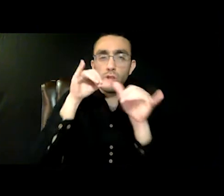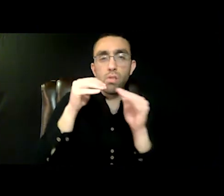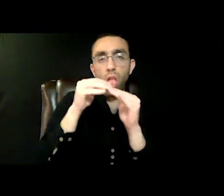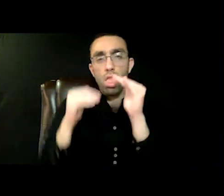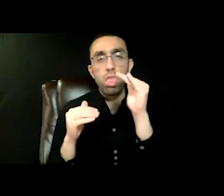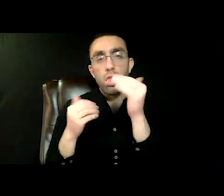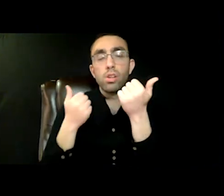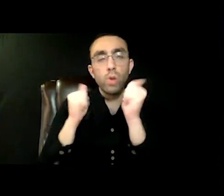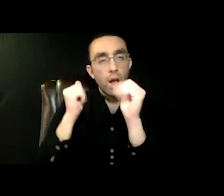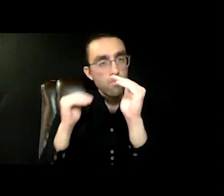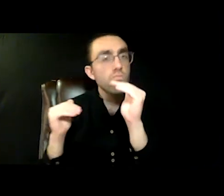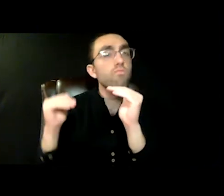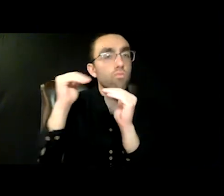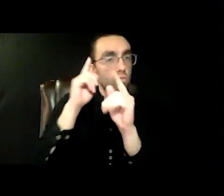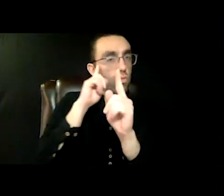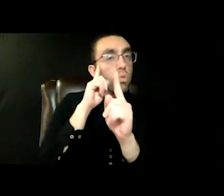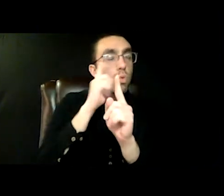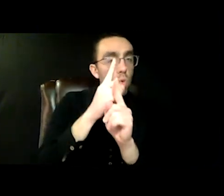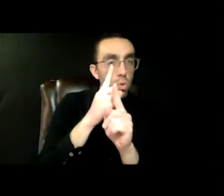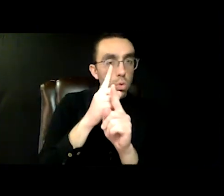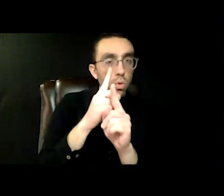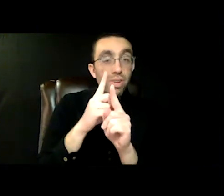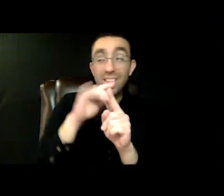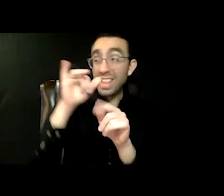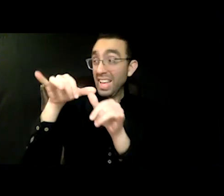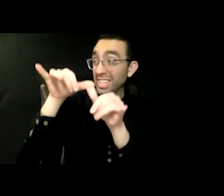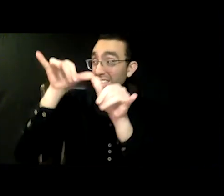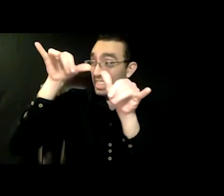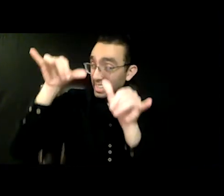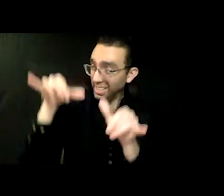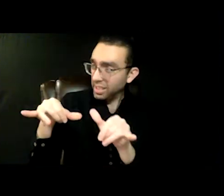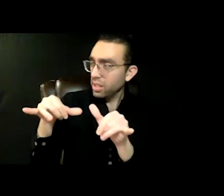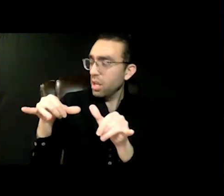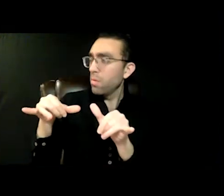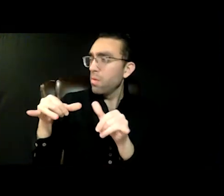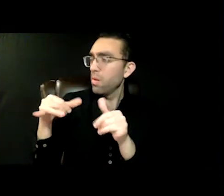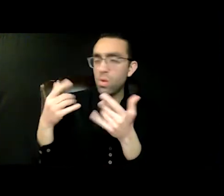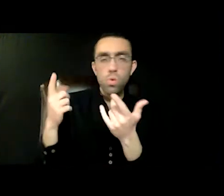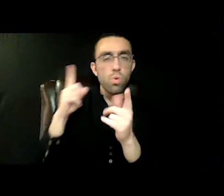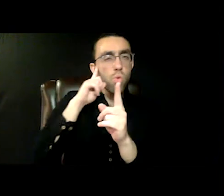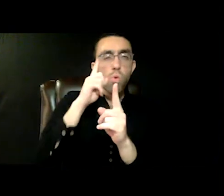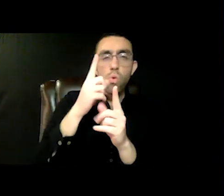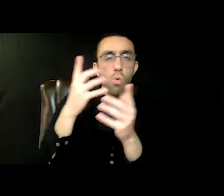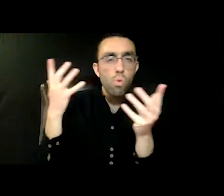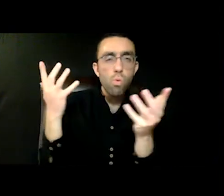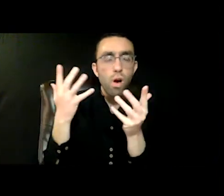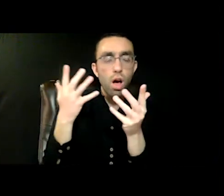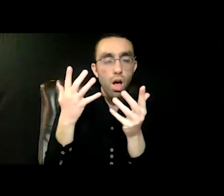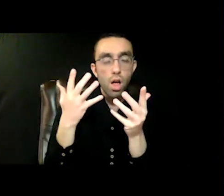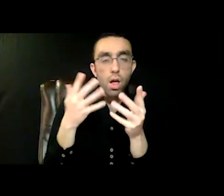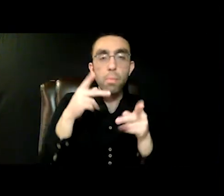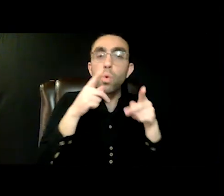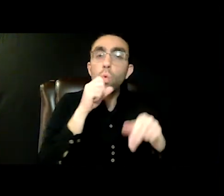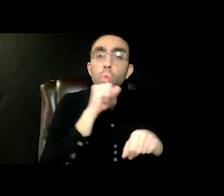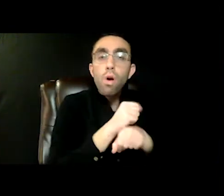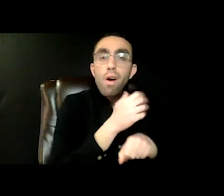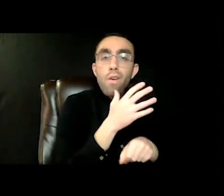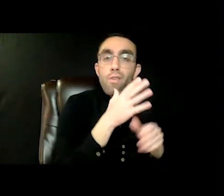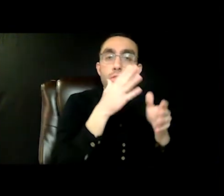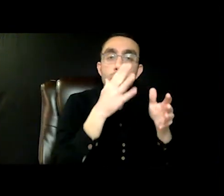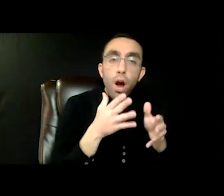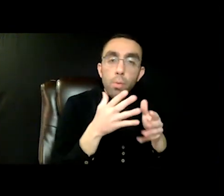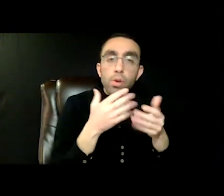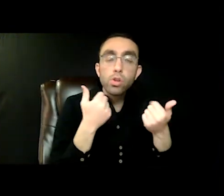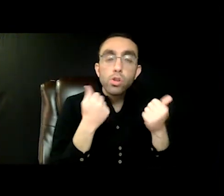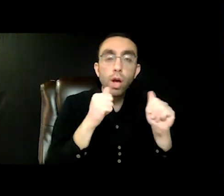support organization that strives to democratize food systems by connecting, amplifying, and resourcing those on the front lines of the fight for food